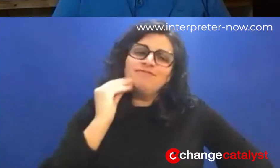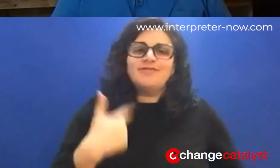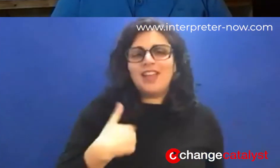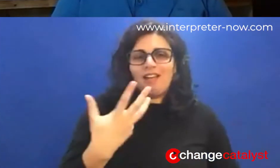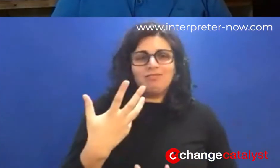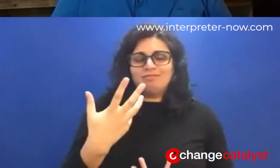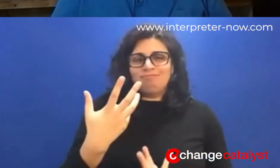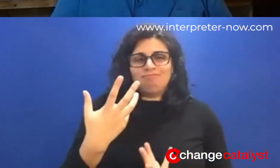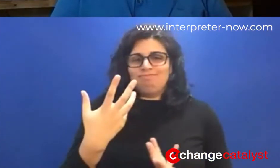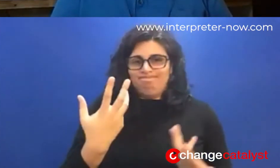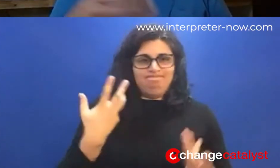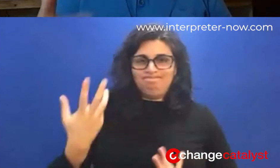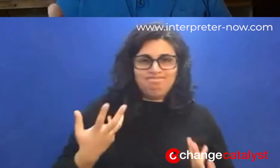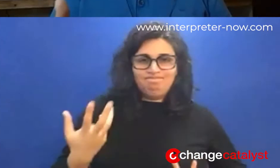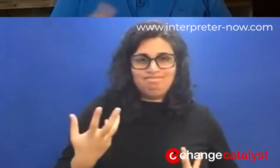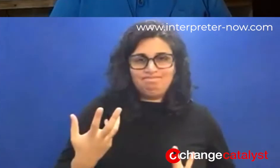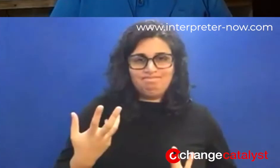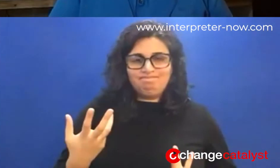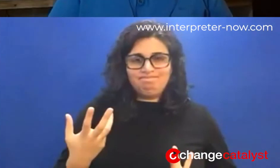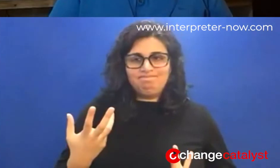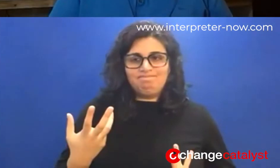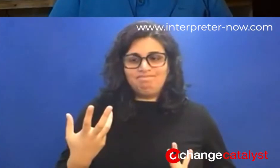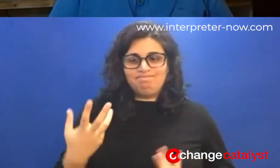in changing the game,